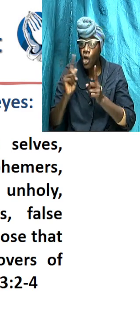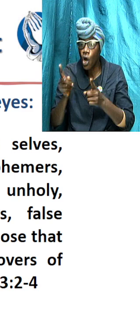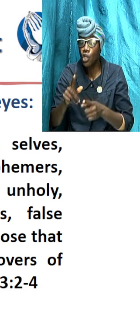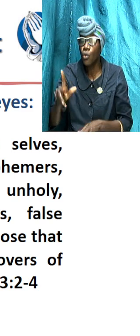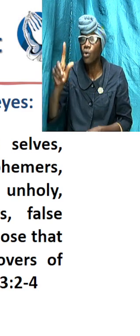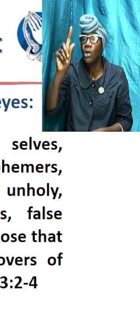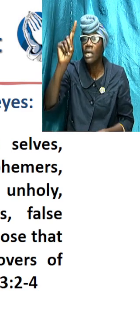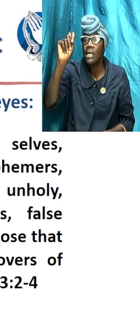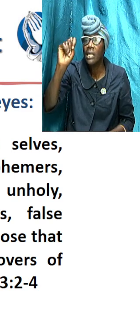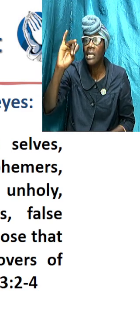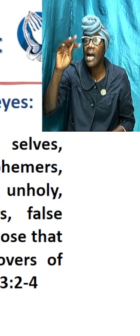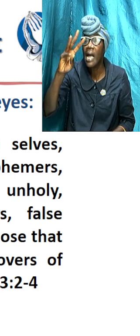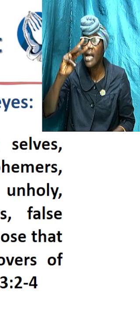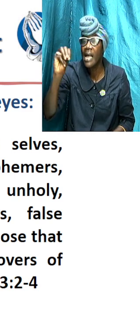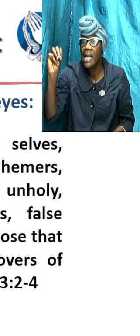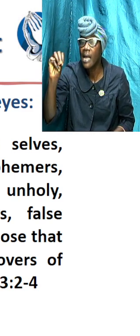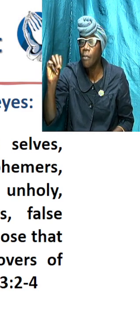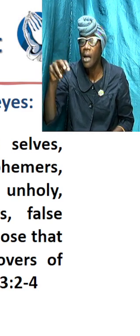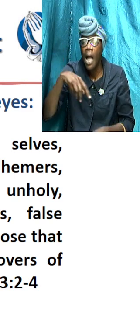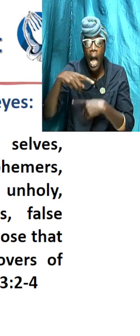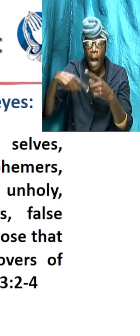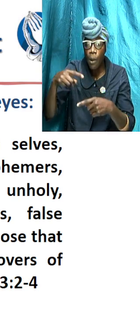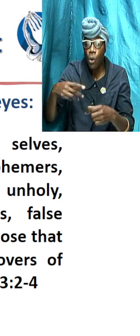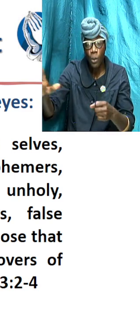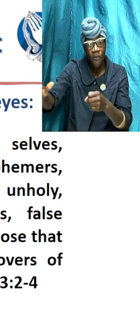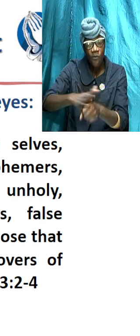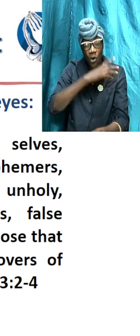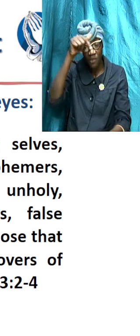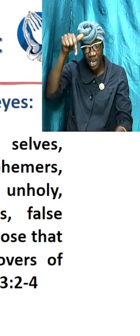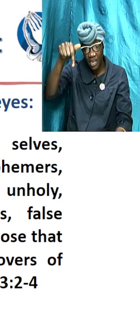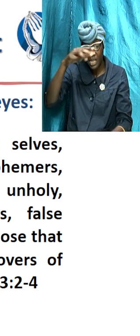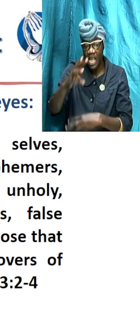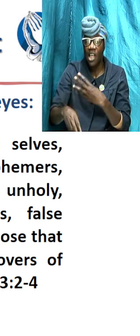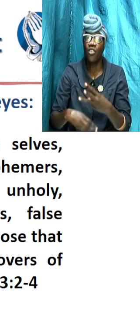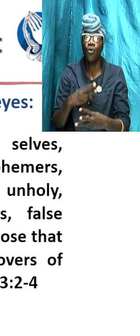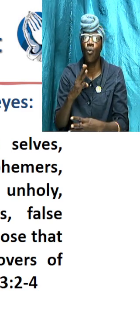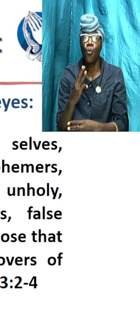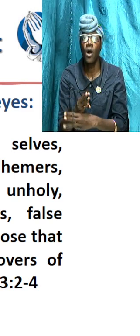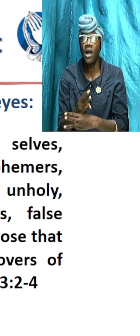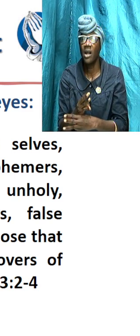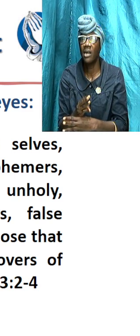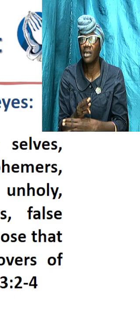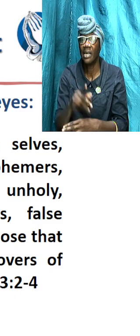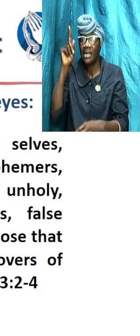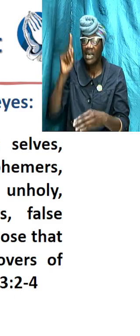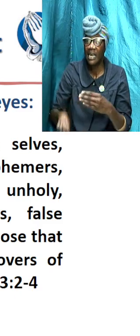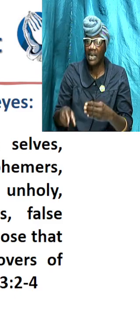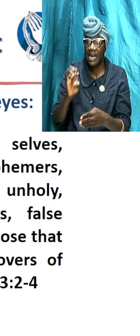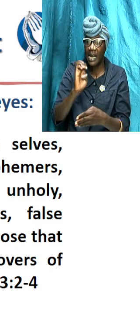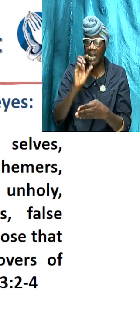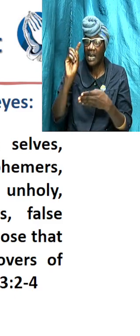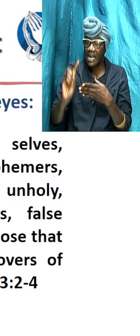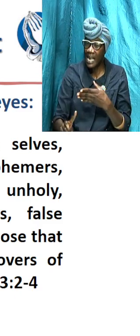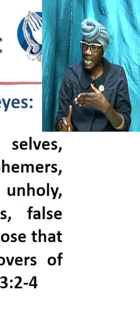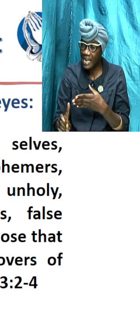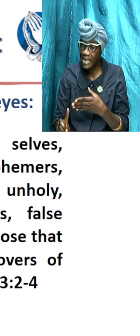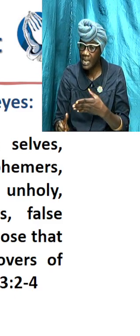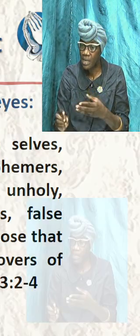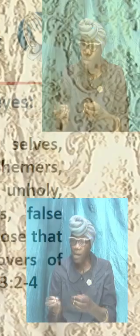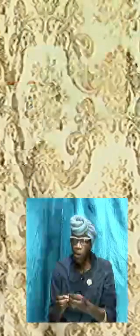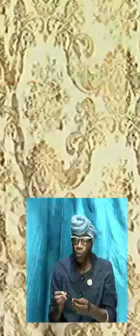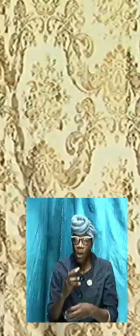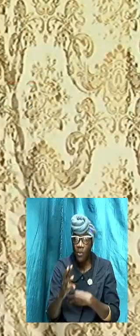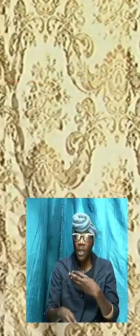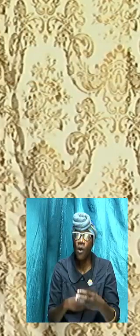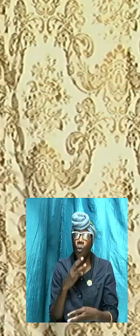about being fulfilled in our world. Amen. And I couldn't end with the world in retrospect